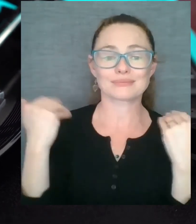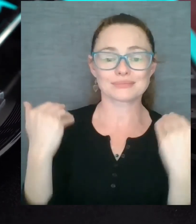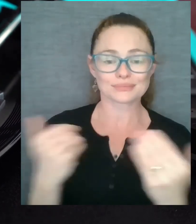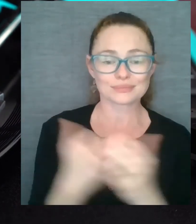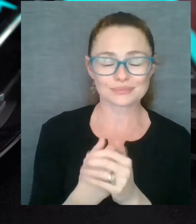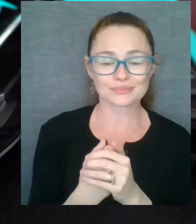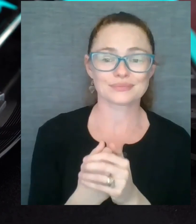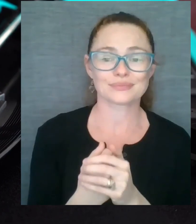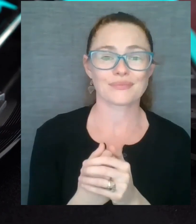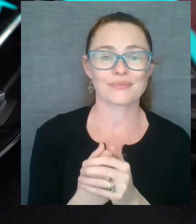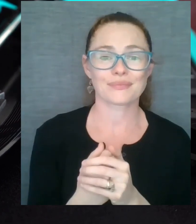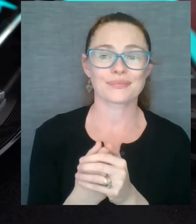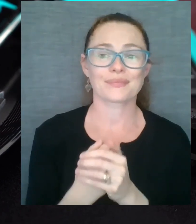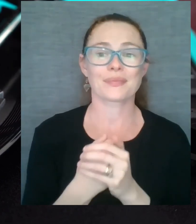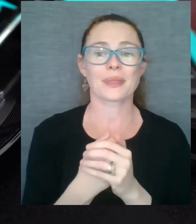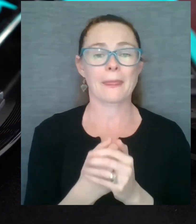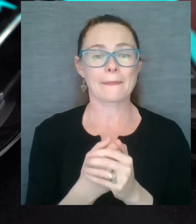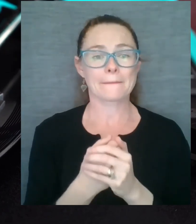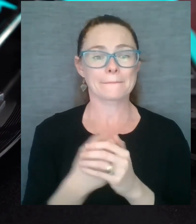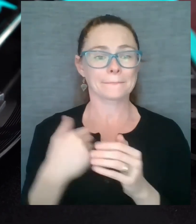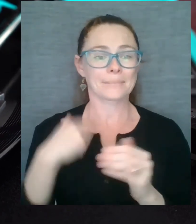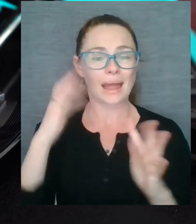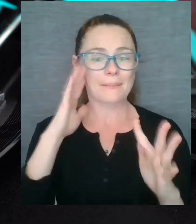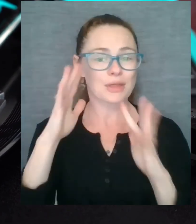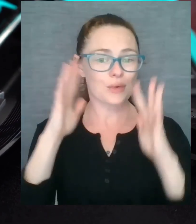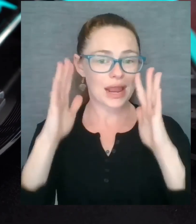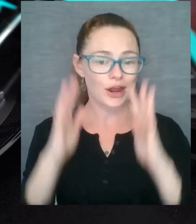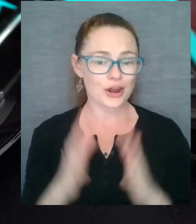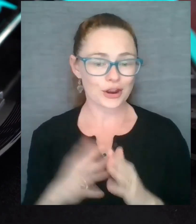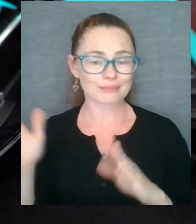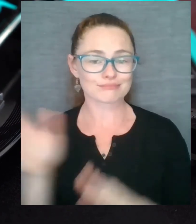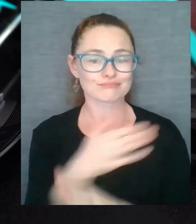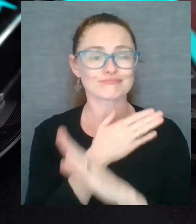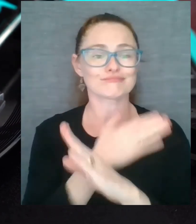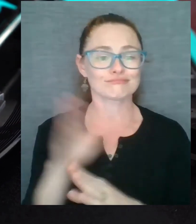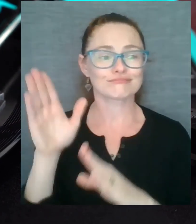You see, I am the creator.